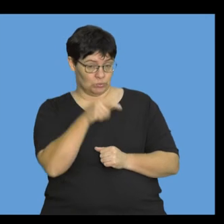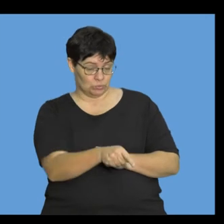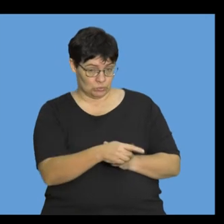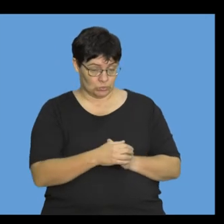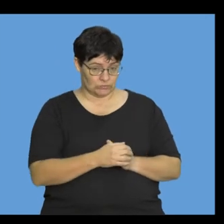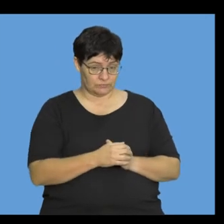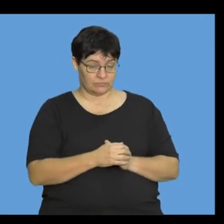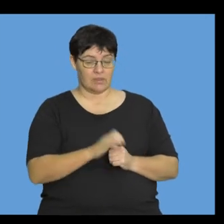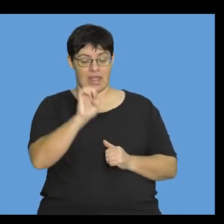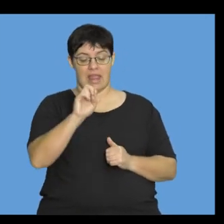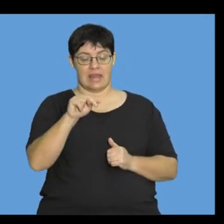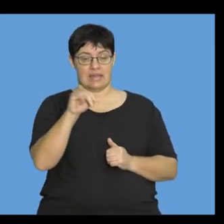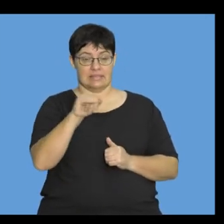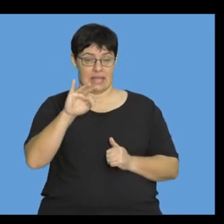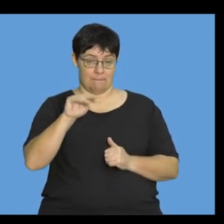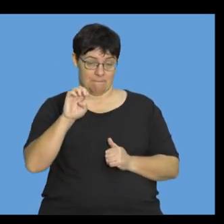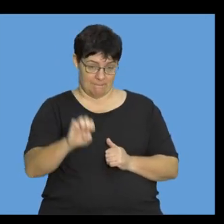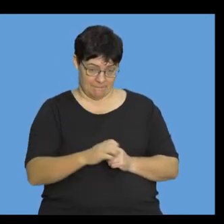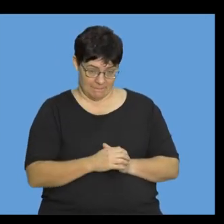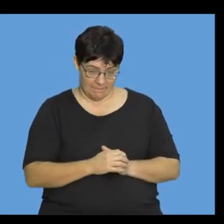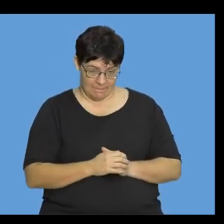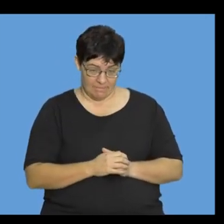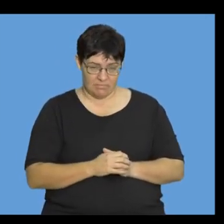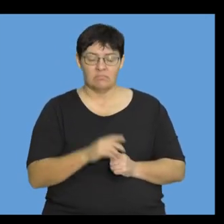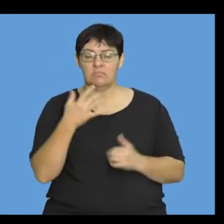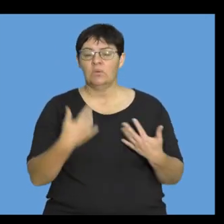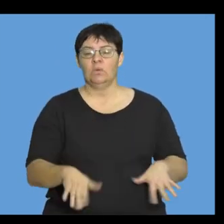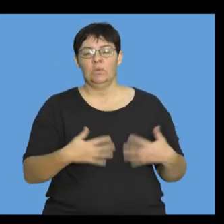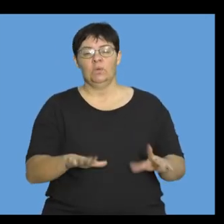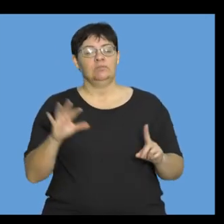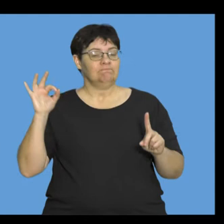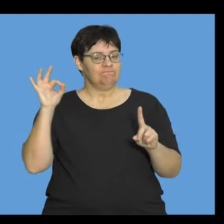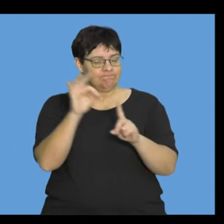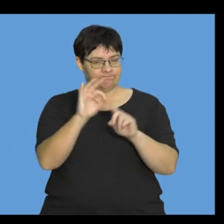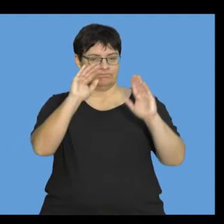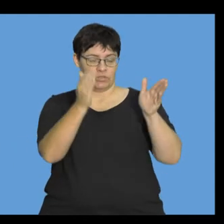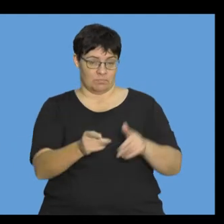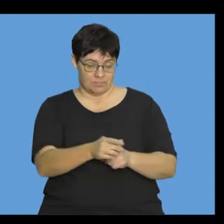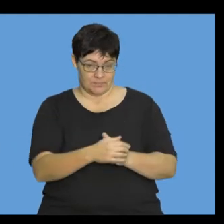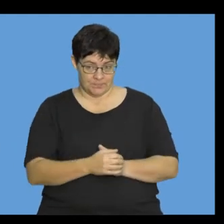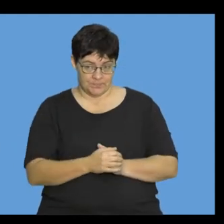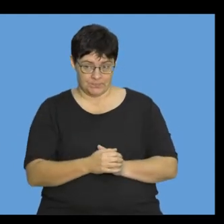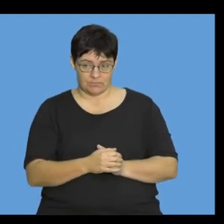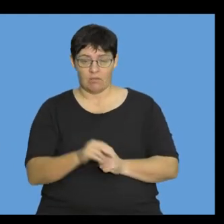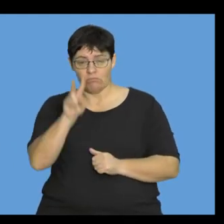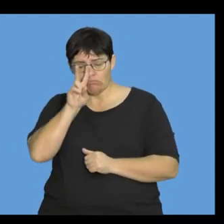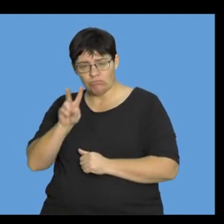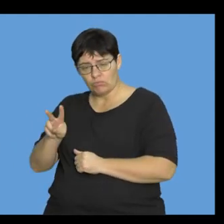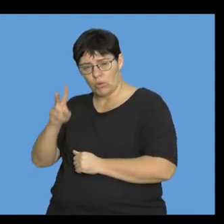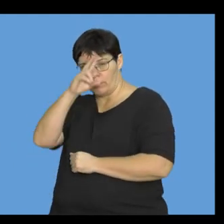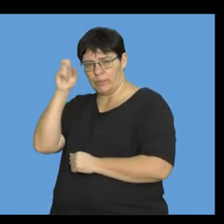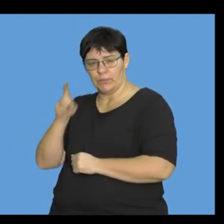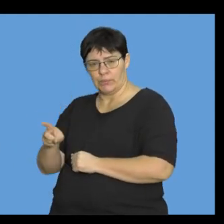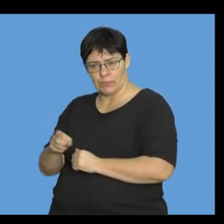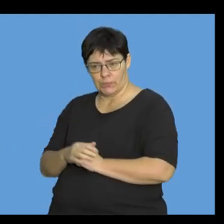here, right, this is my enzyme. Now, as I say to you, it's a very particular shape. Now, have a look at the